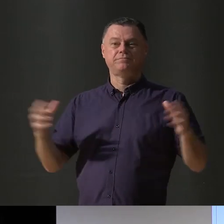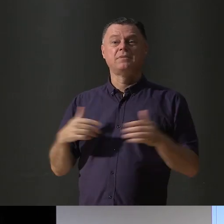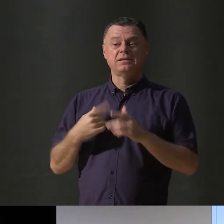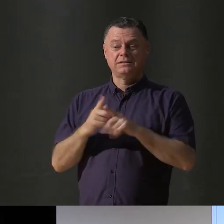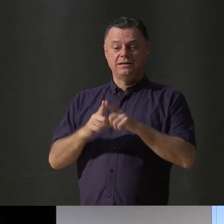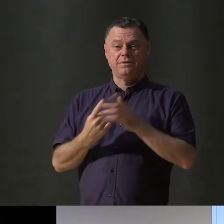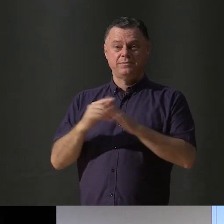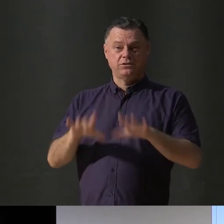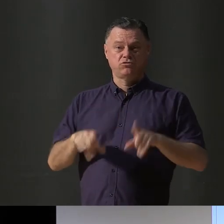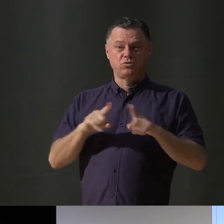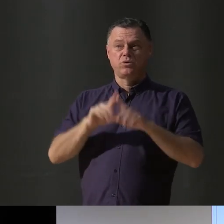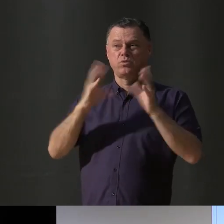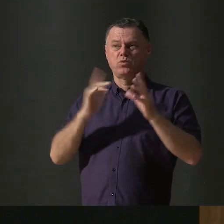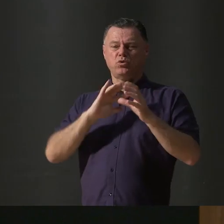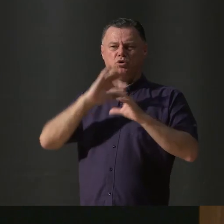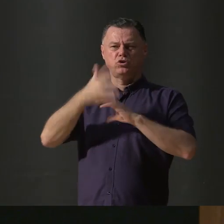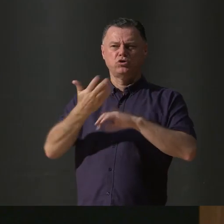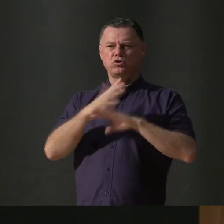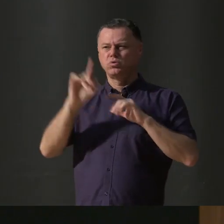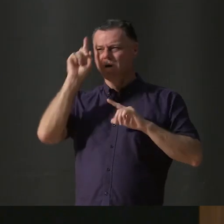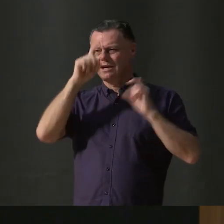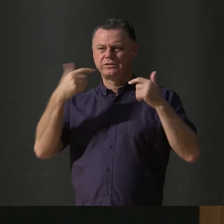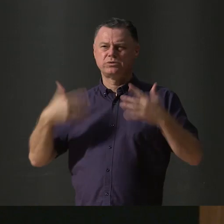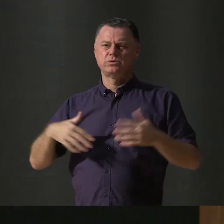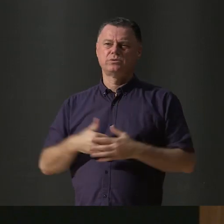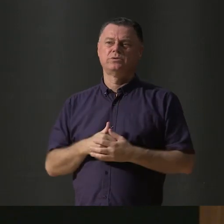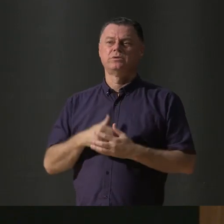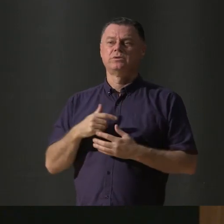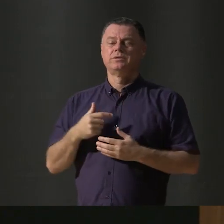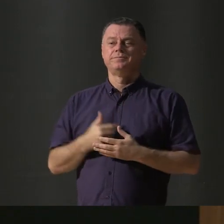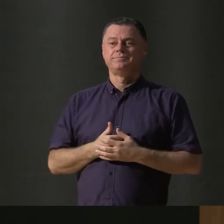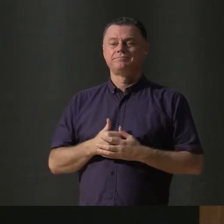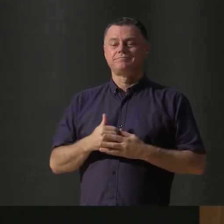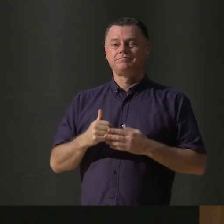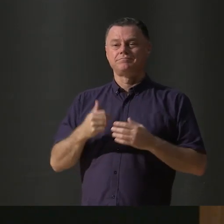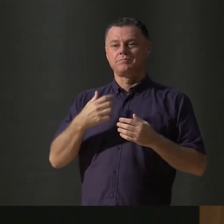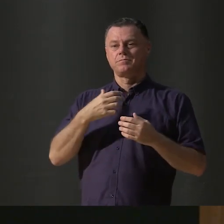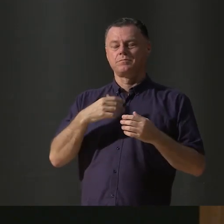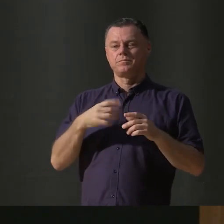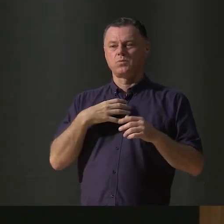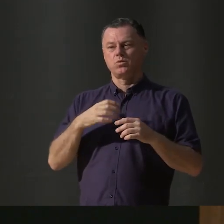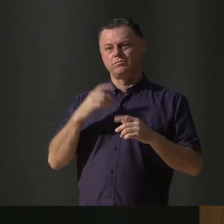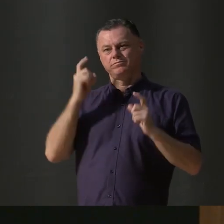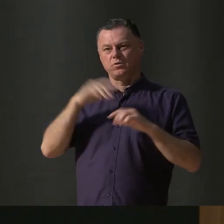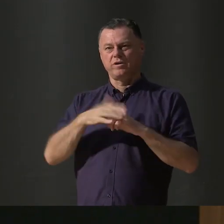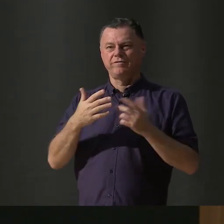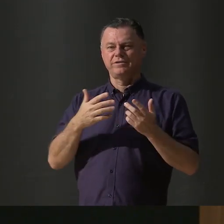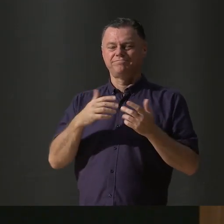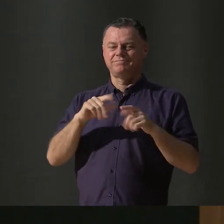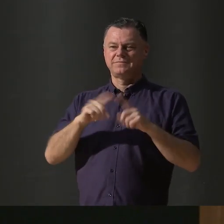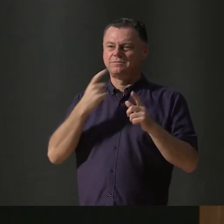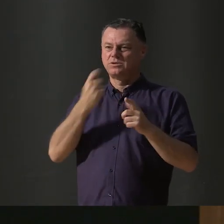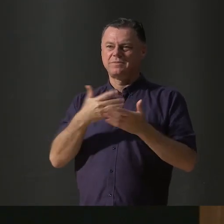and overseas are innovative, and they reflect a broader set of site-specific concerns like varying funding